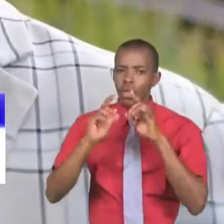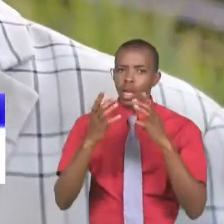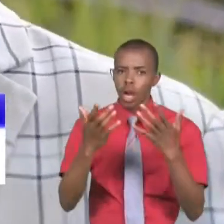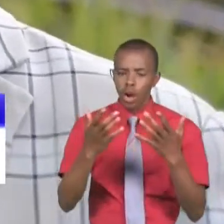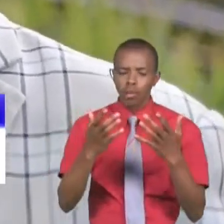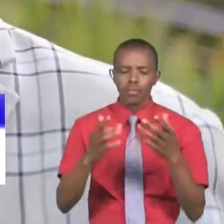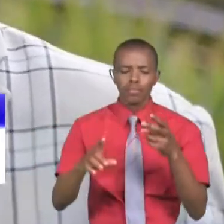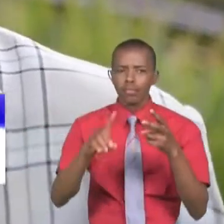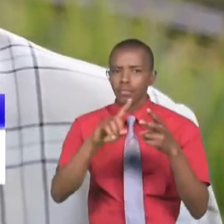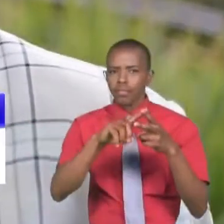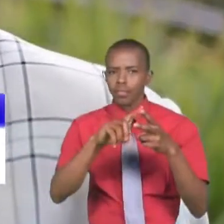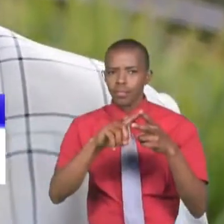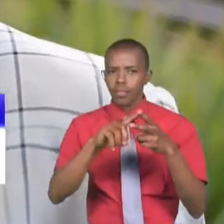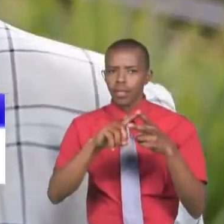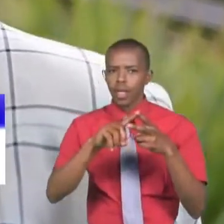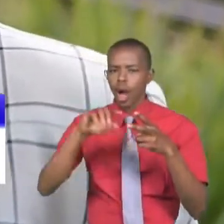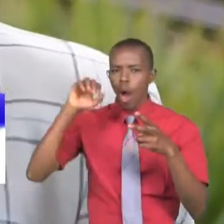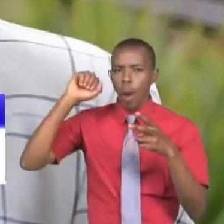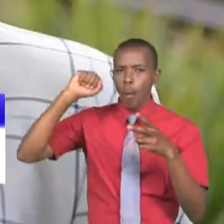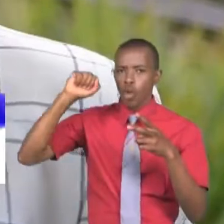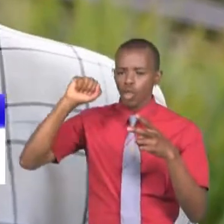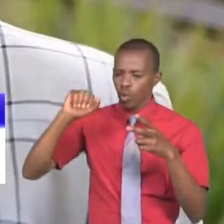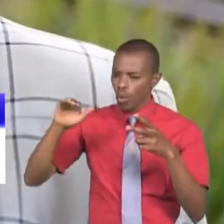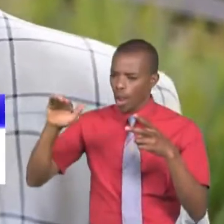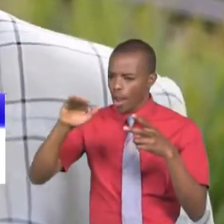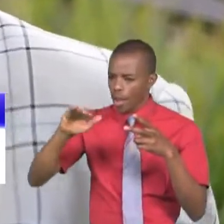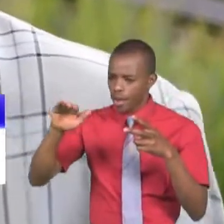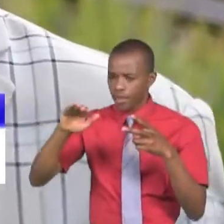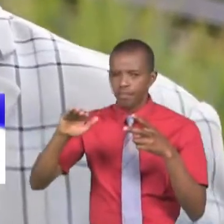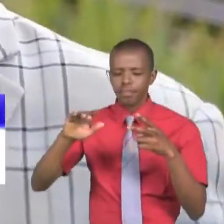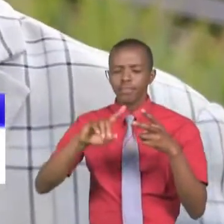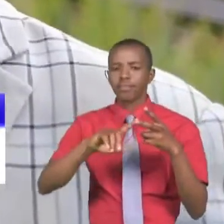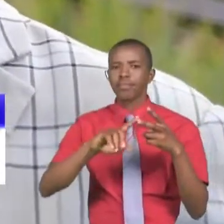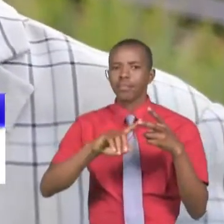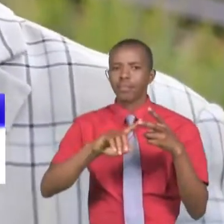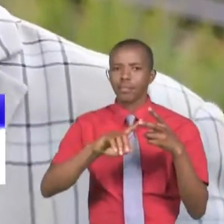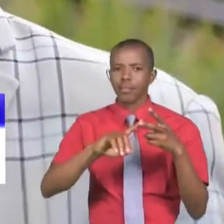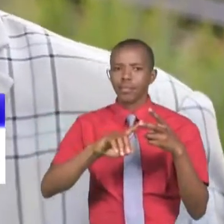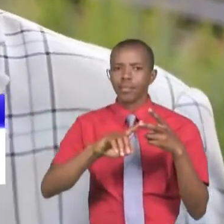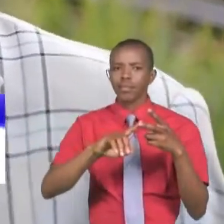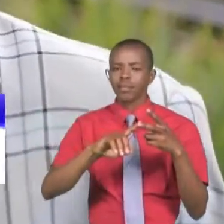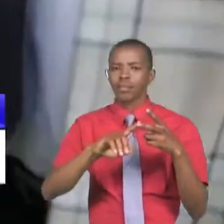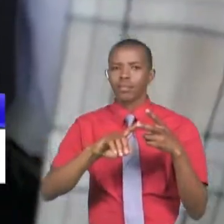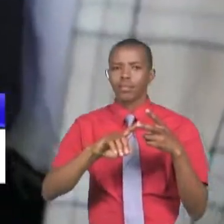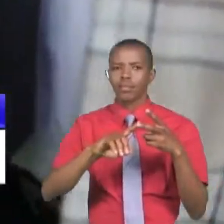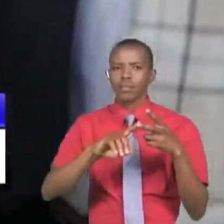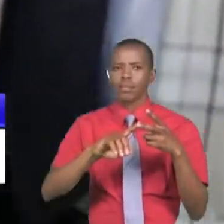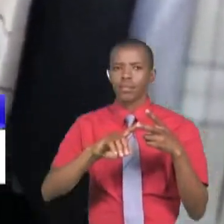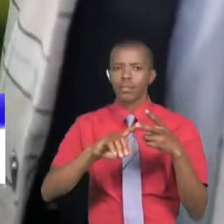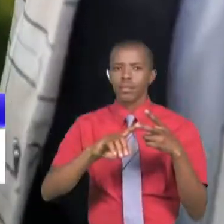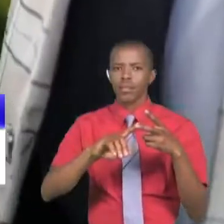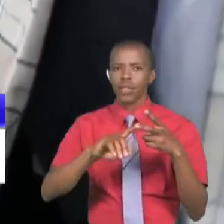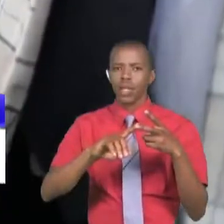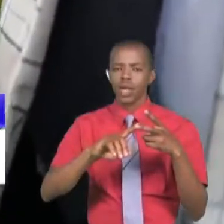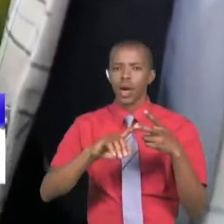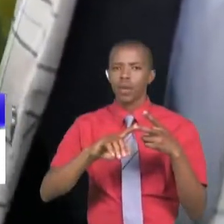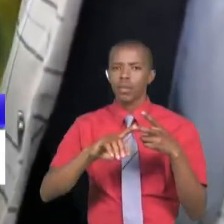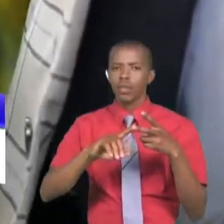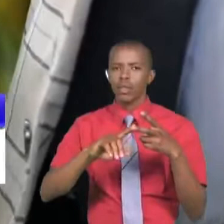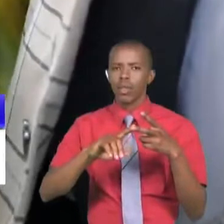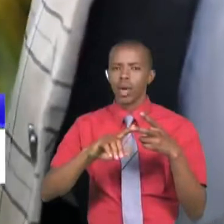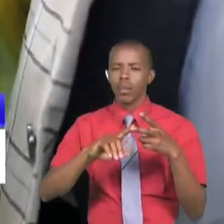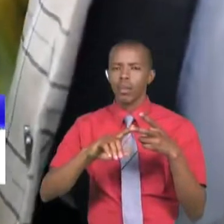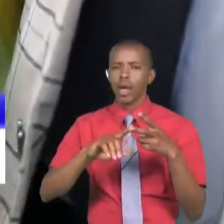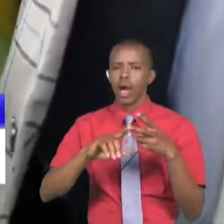either from a political perspective, or they can even talk about it from a logical